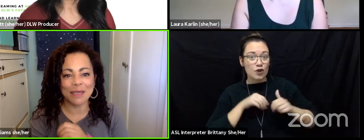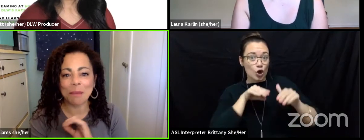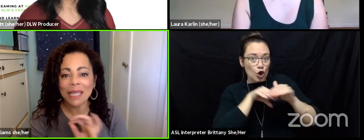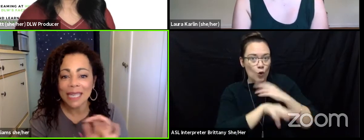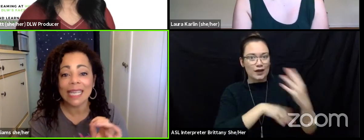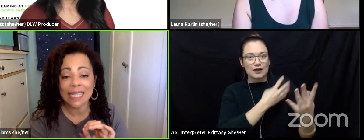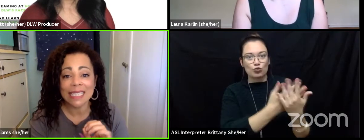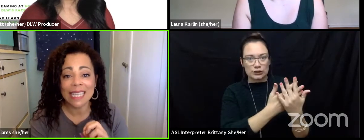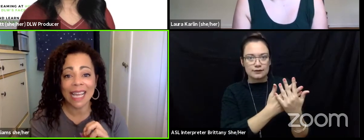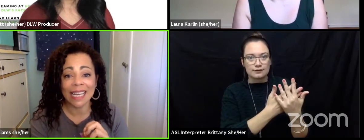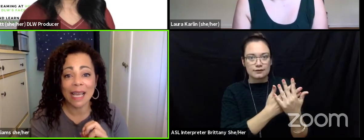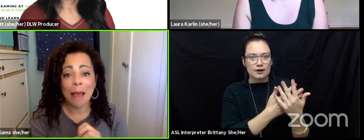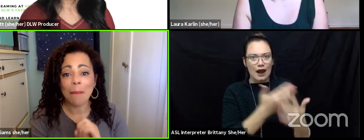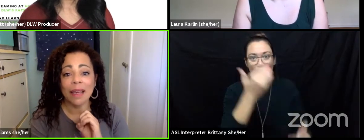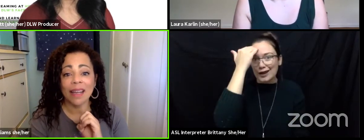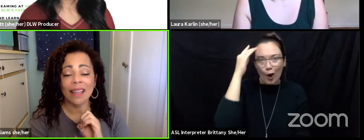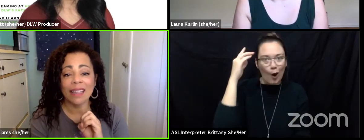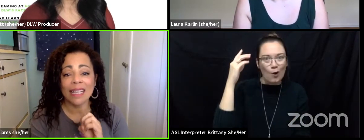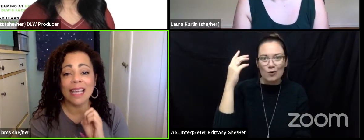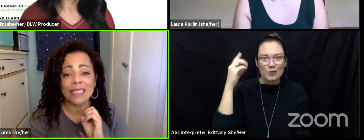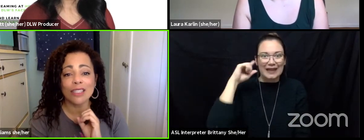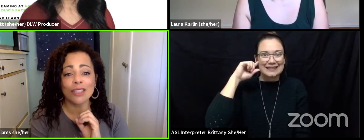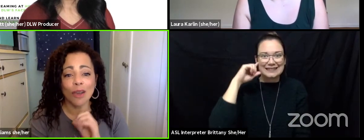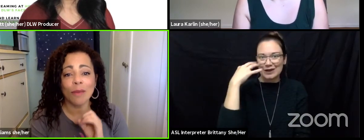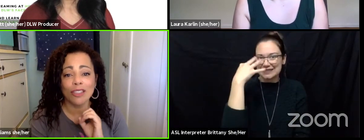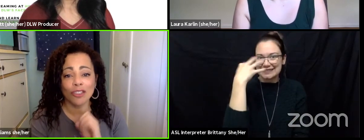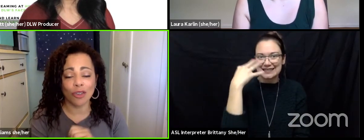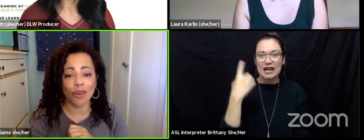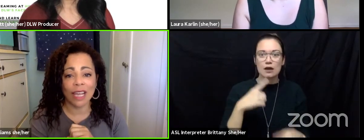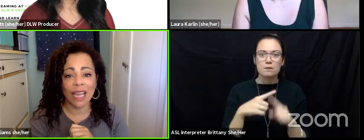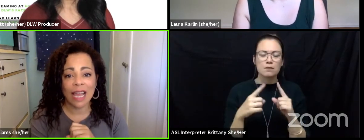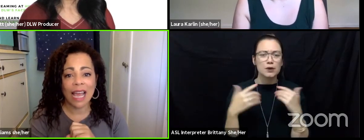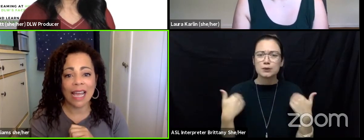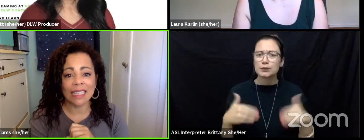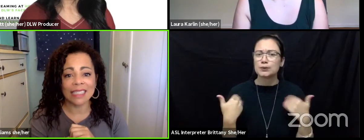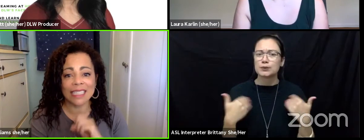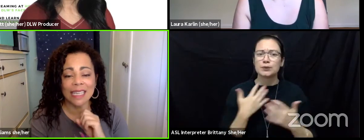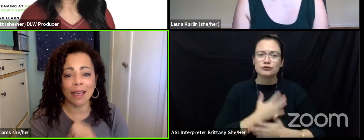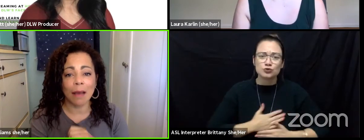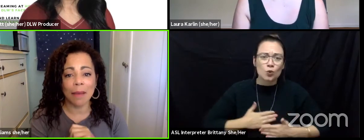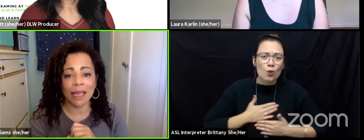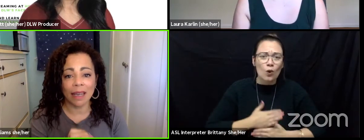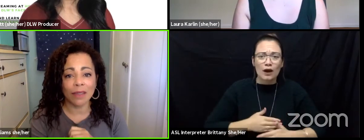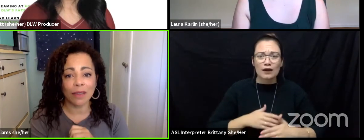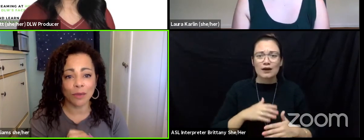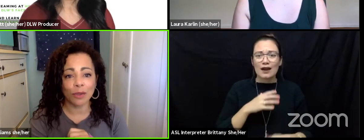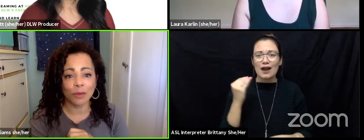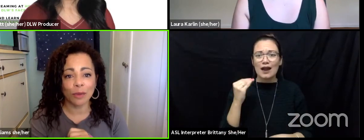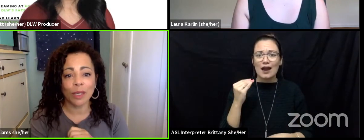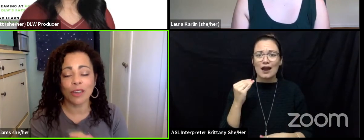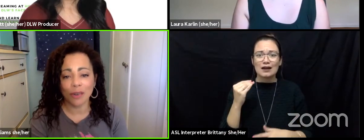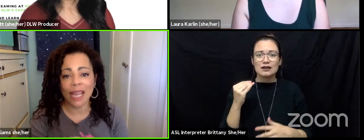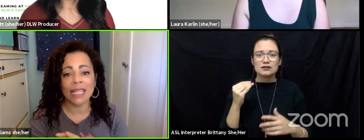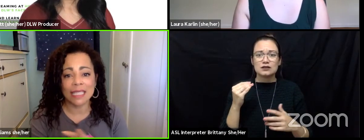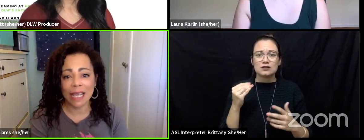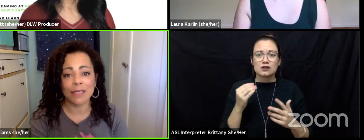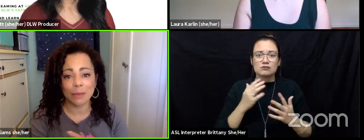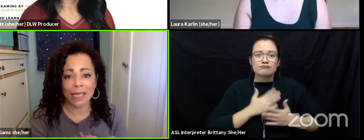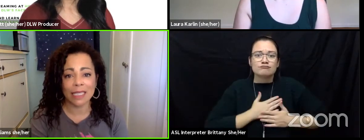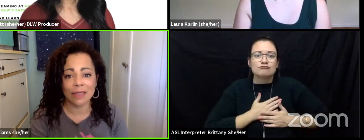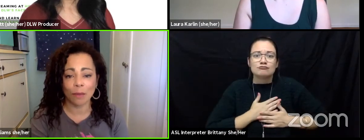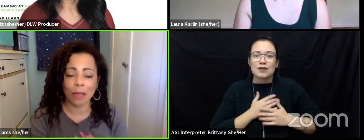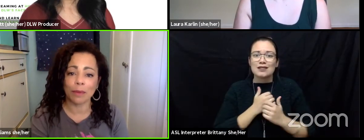sounds completely insane, but there's so much joy and this agape love in the room when you create a